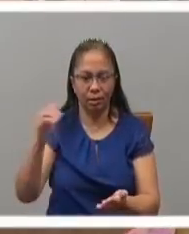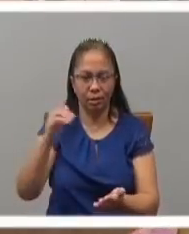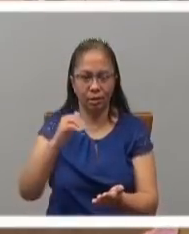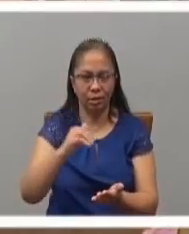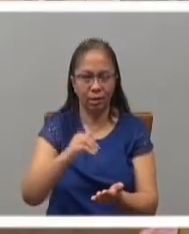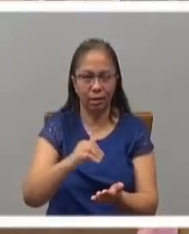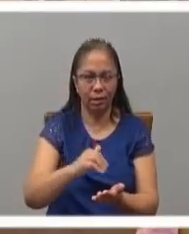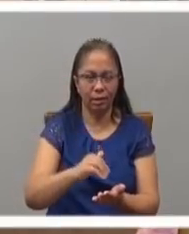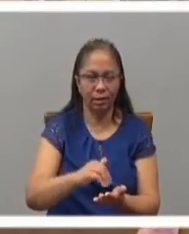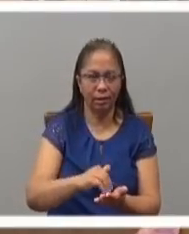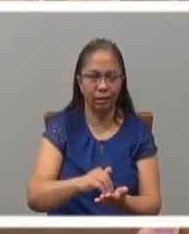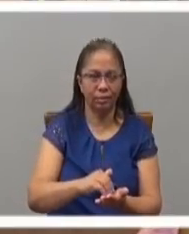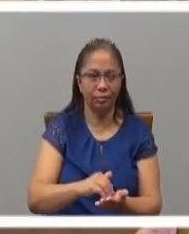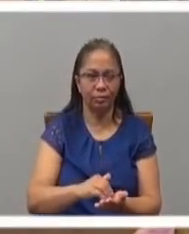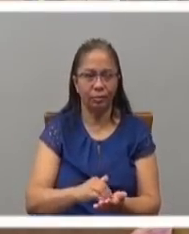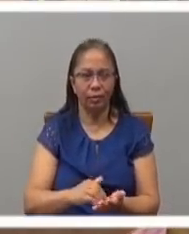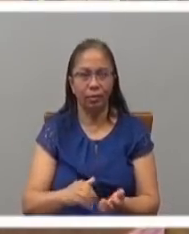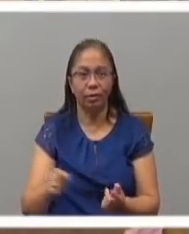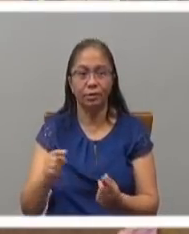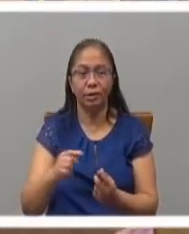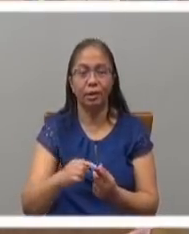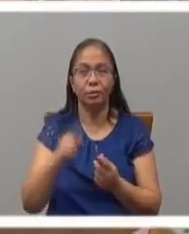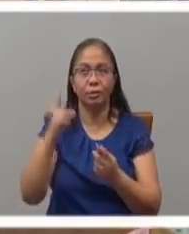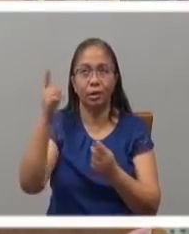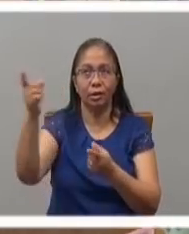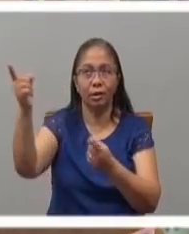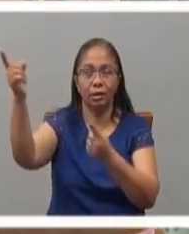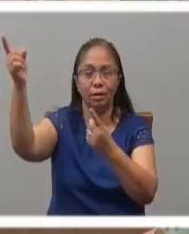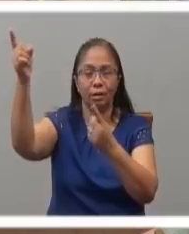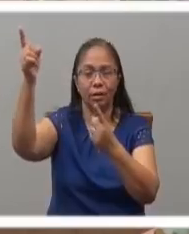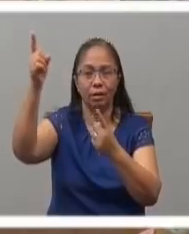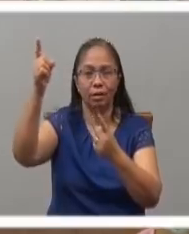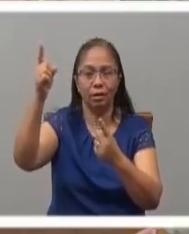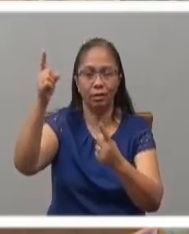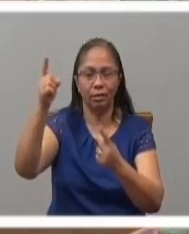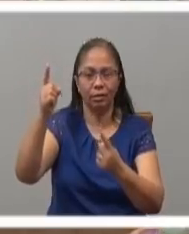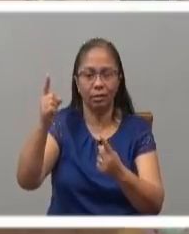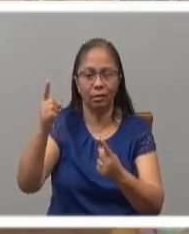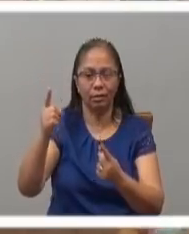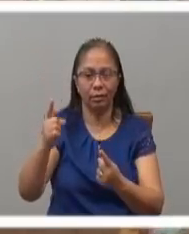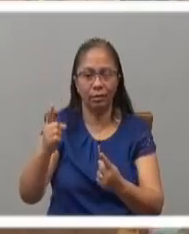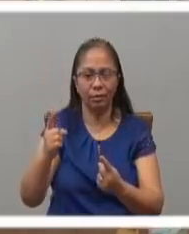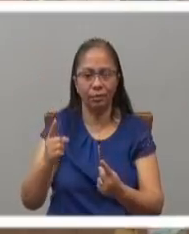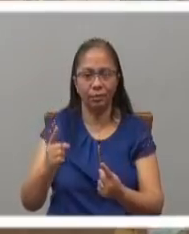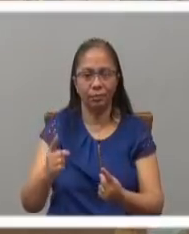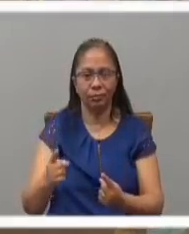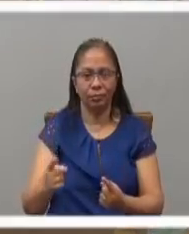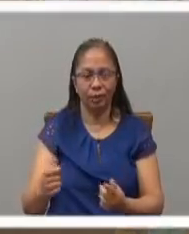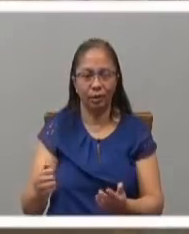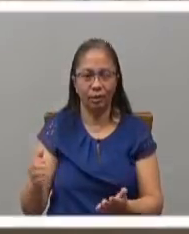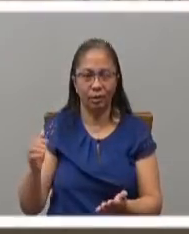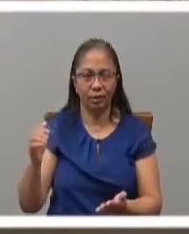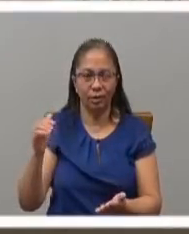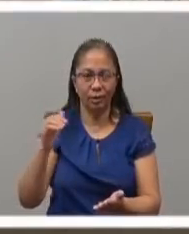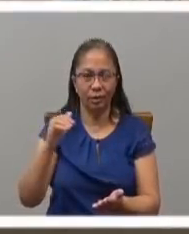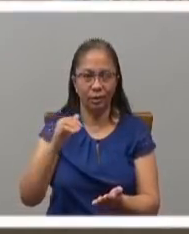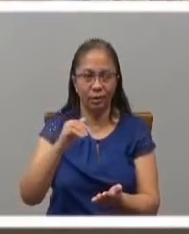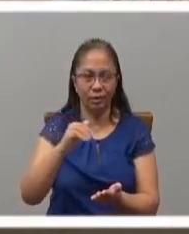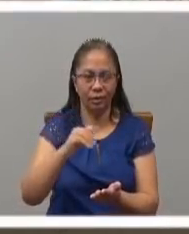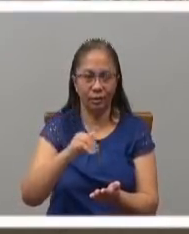come again, until you come.